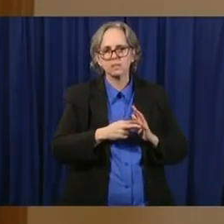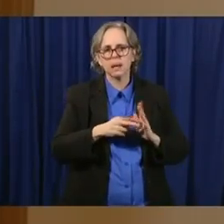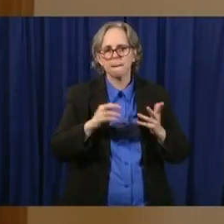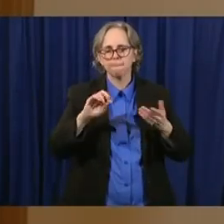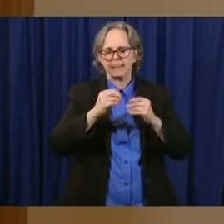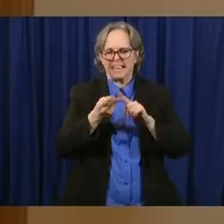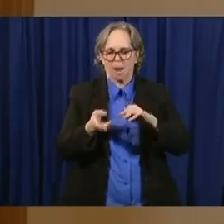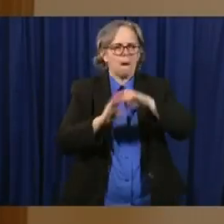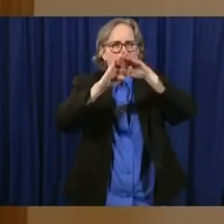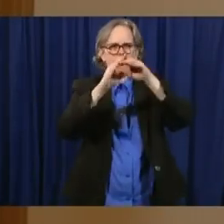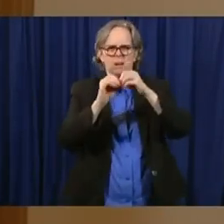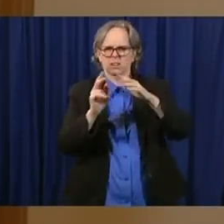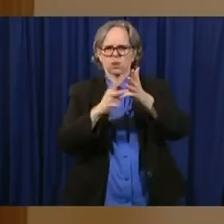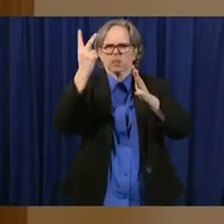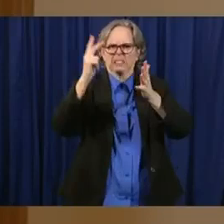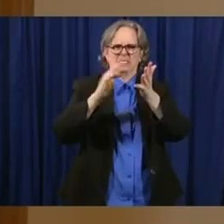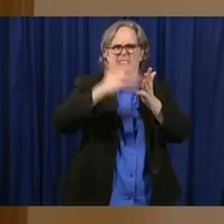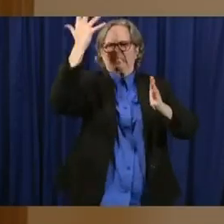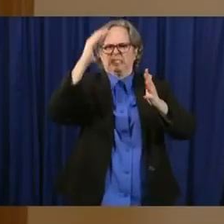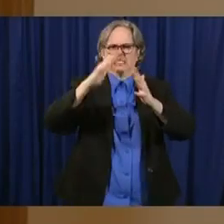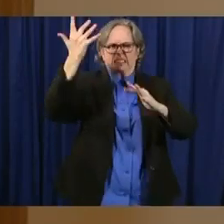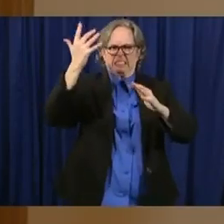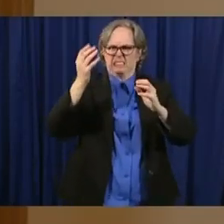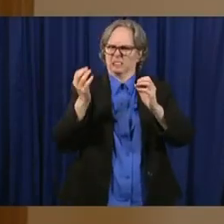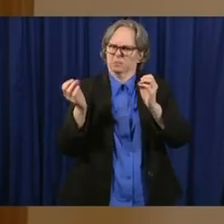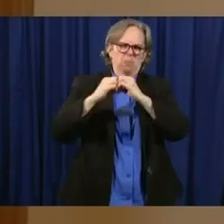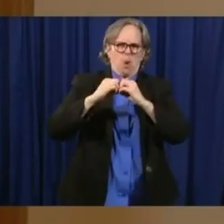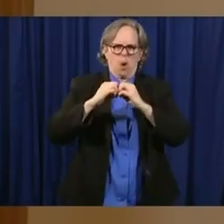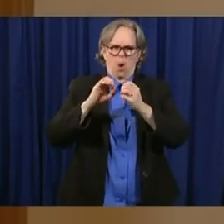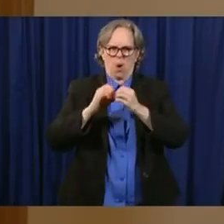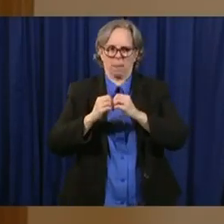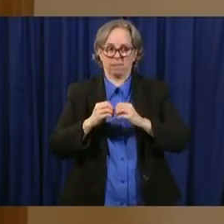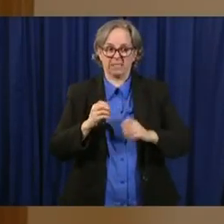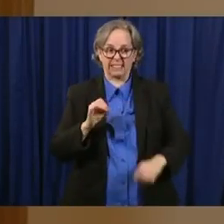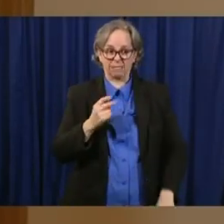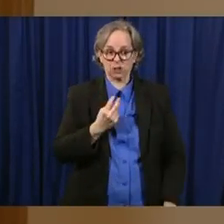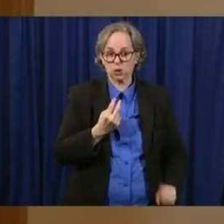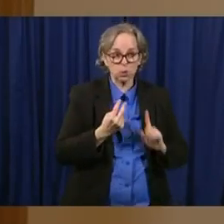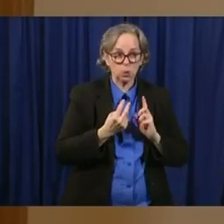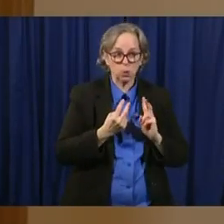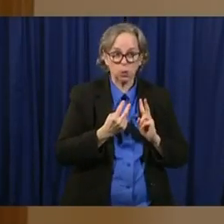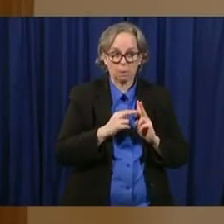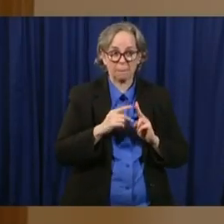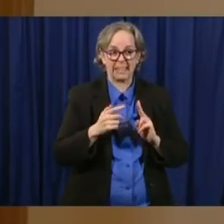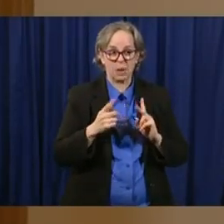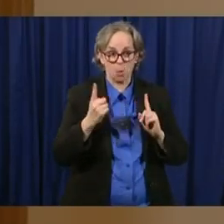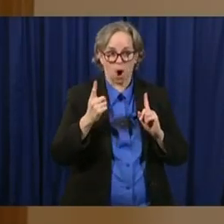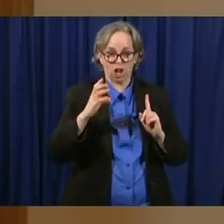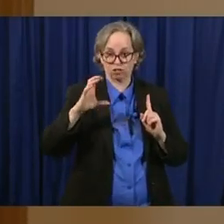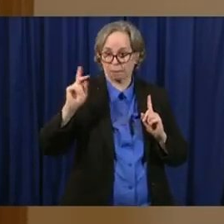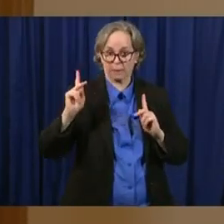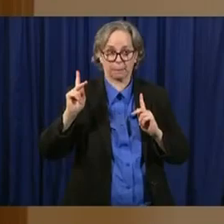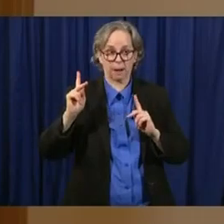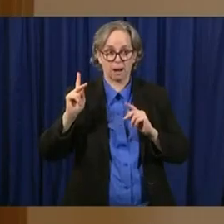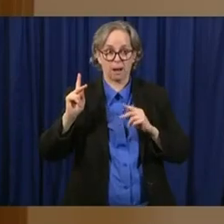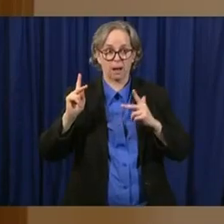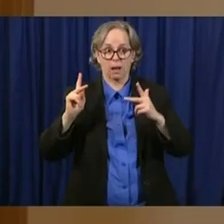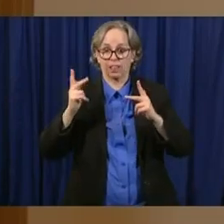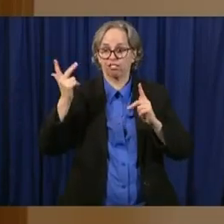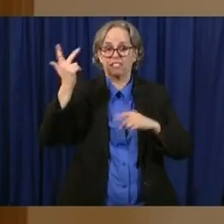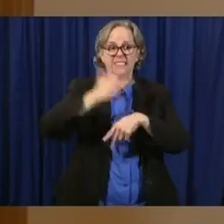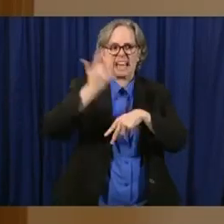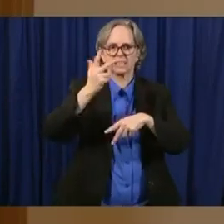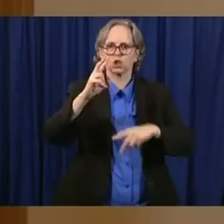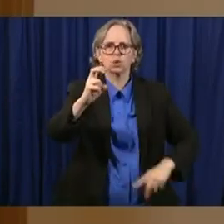R0 of 2, it means that at first you have 100 people infected, but in 3 days you might have 200